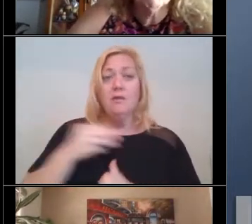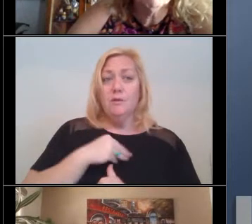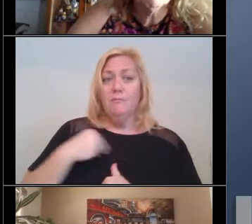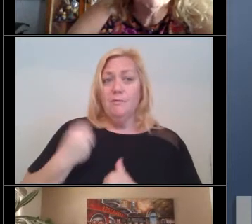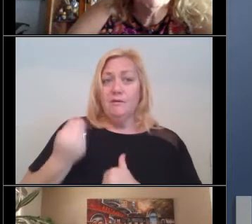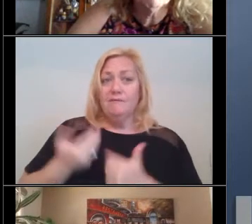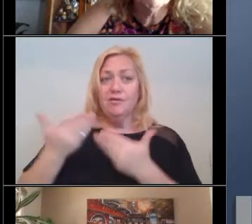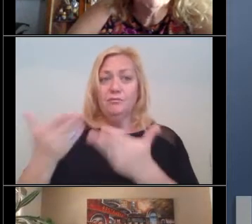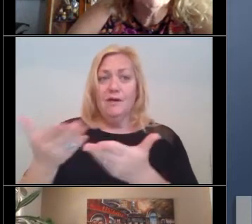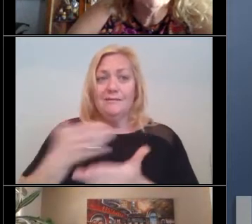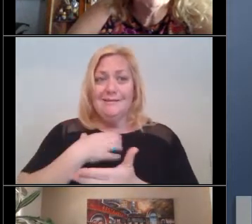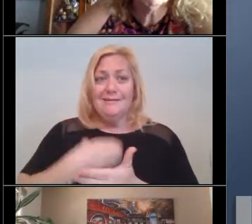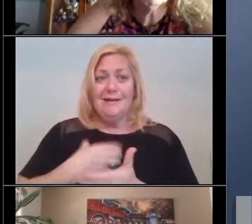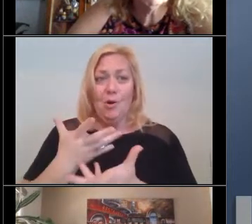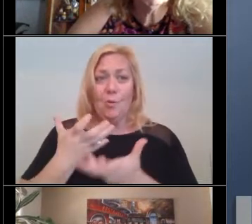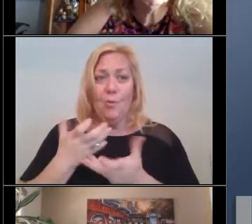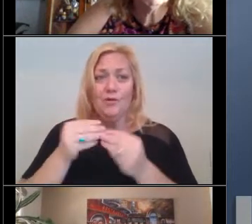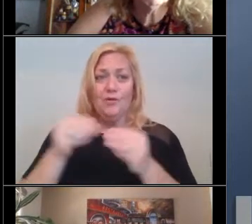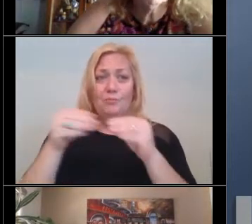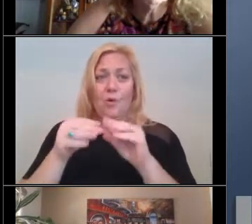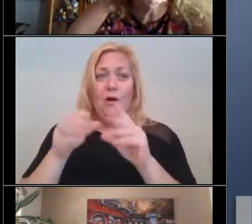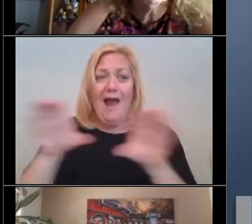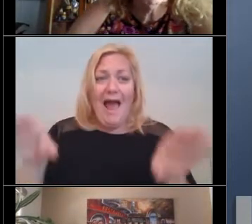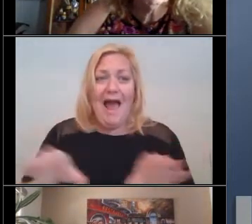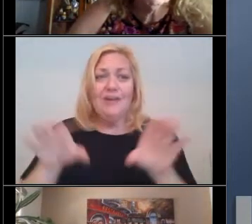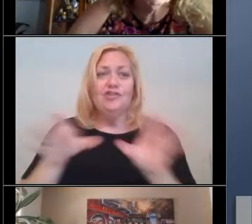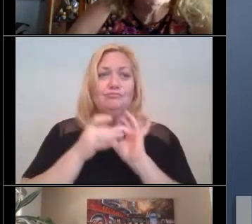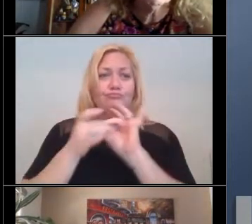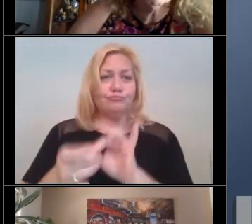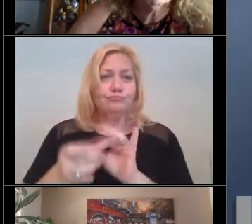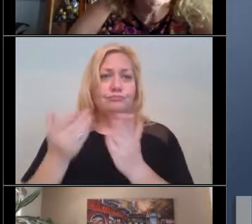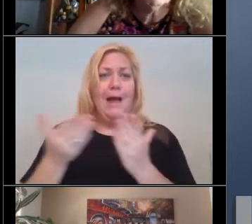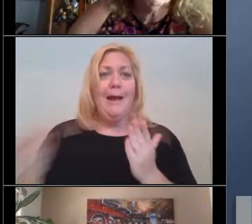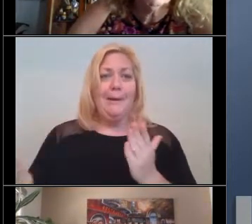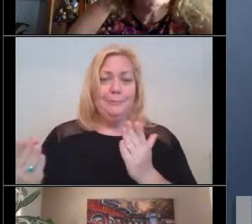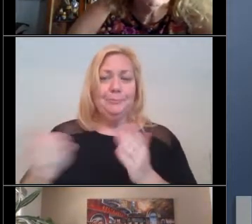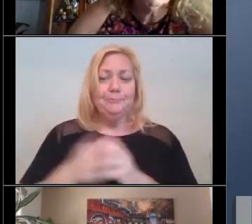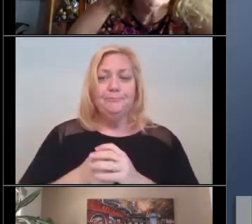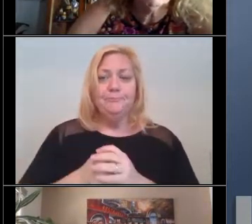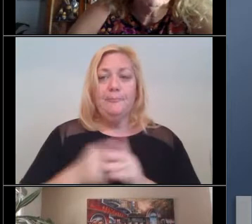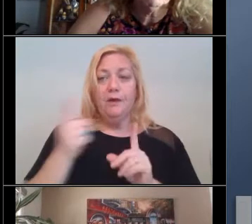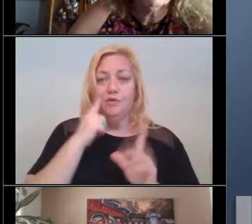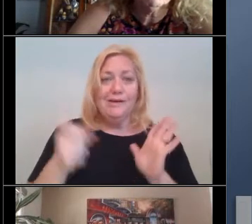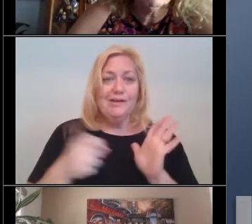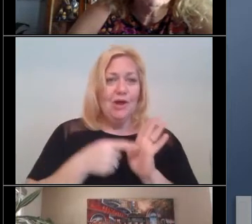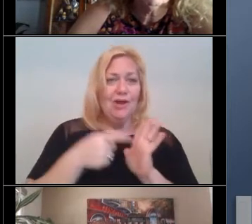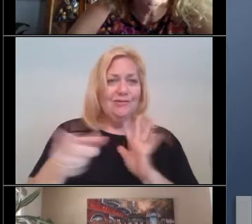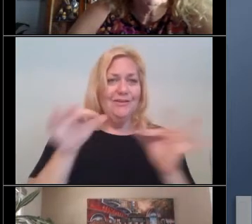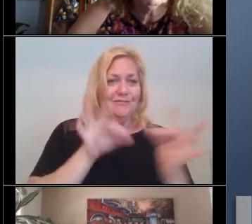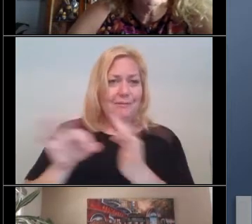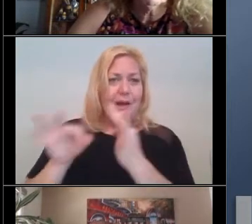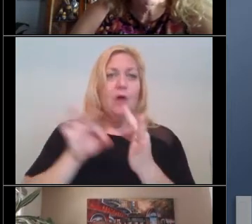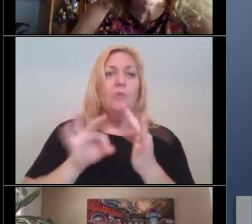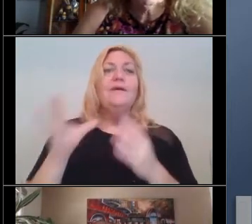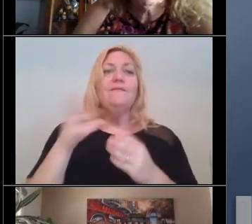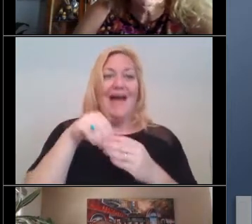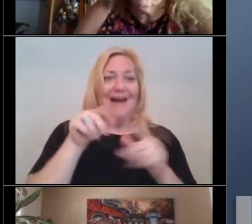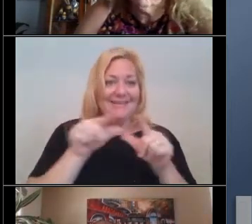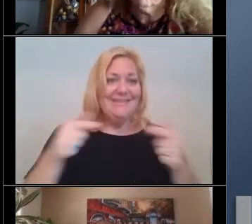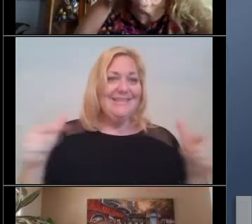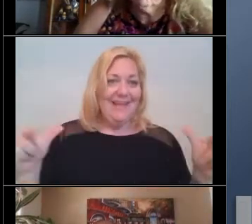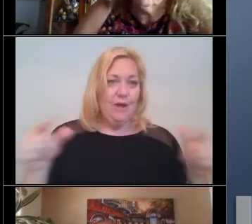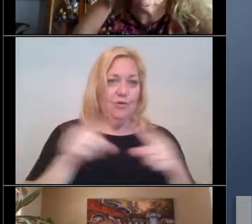to focus on more action-oriented items. To acknowledge this feedback, we have added language to